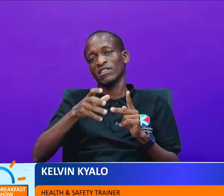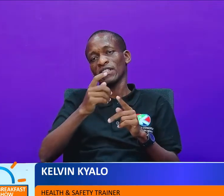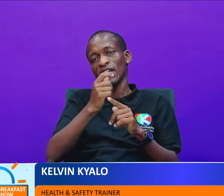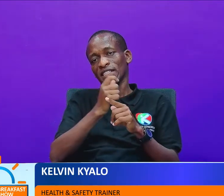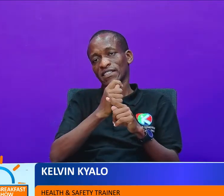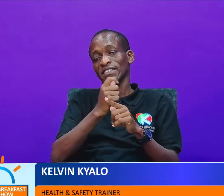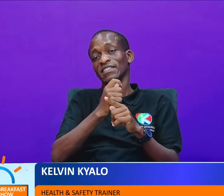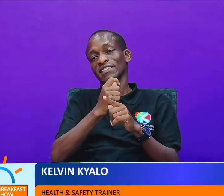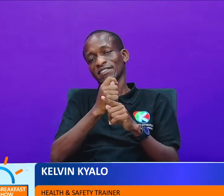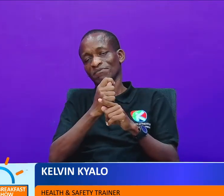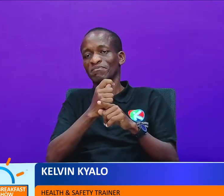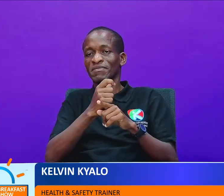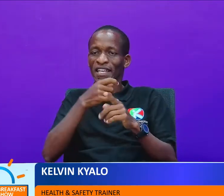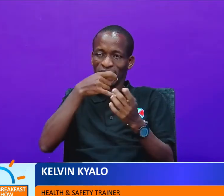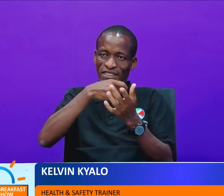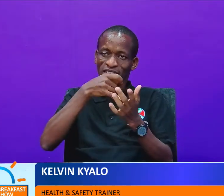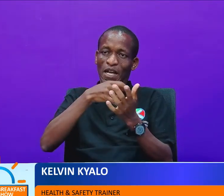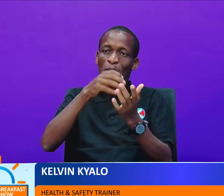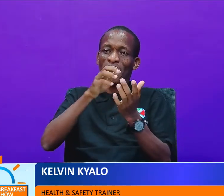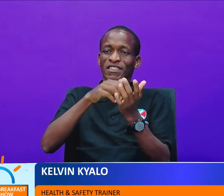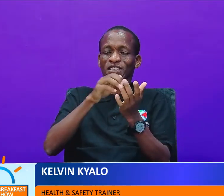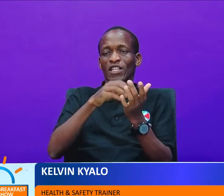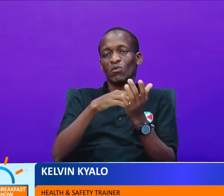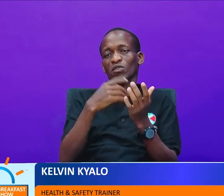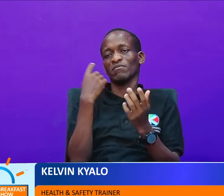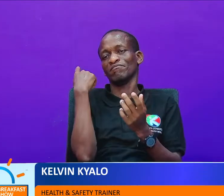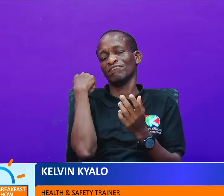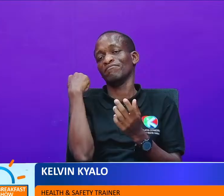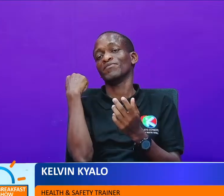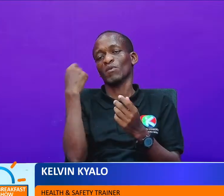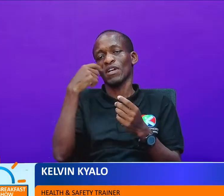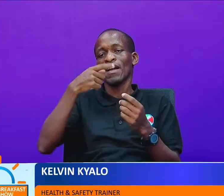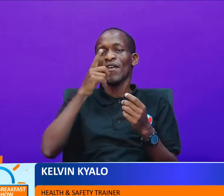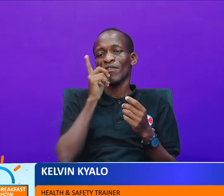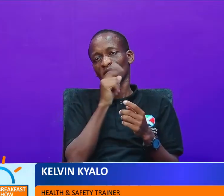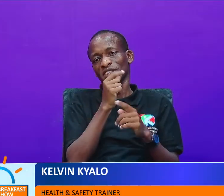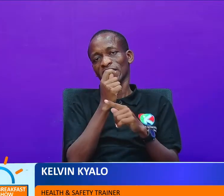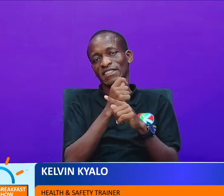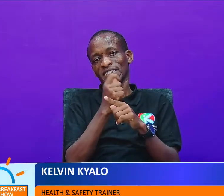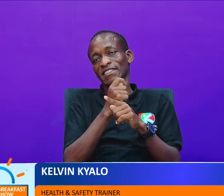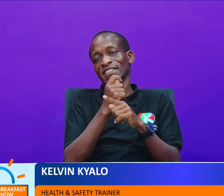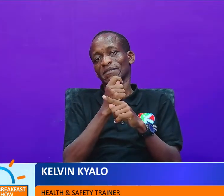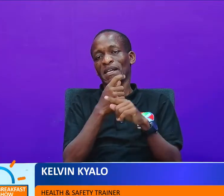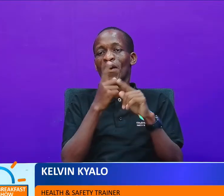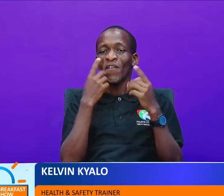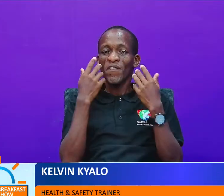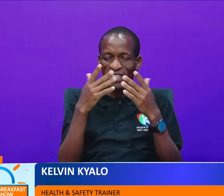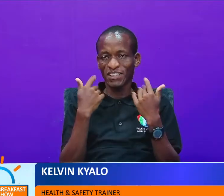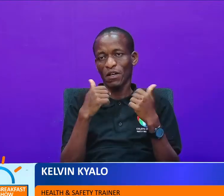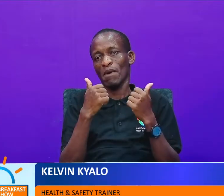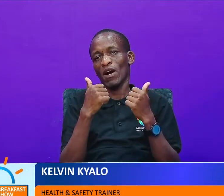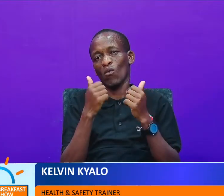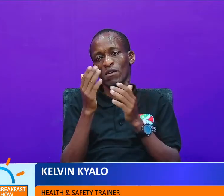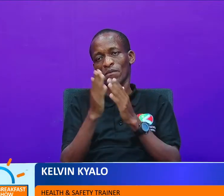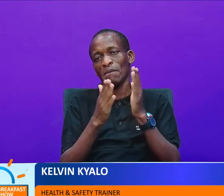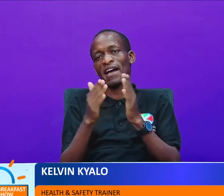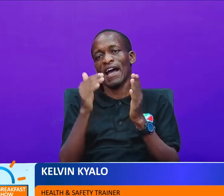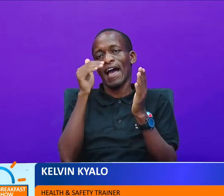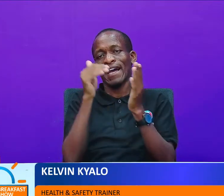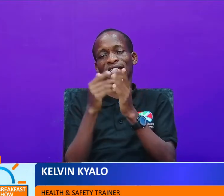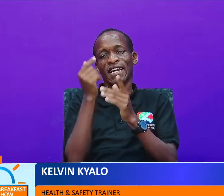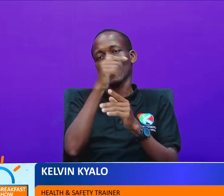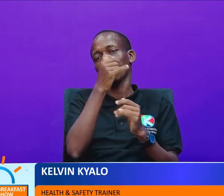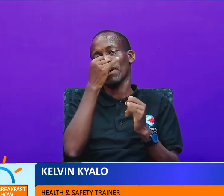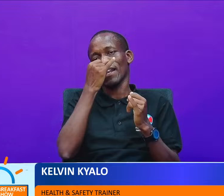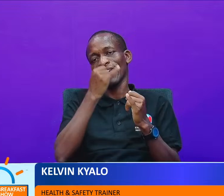And we are also planning to visit the Kisumu County. We were in Machakos recently. We